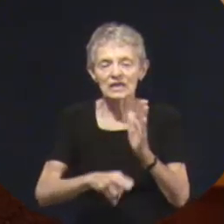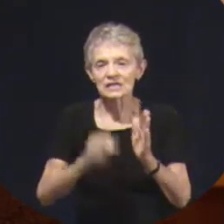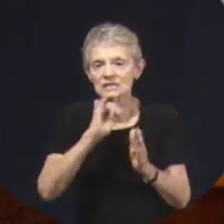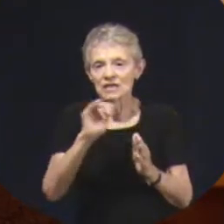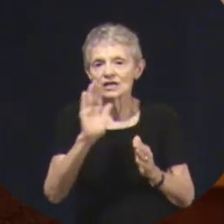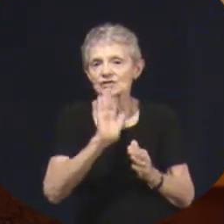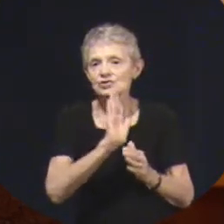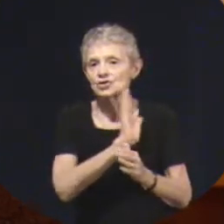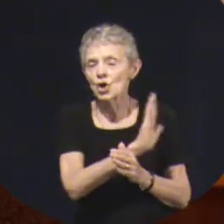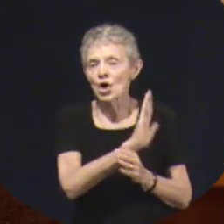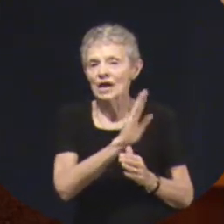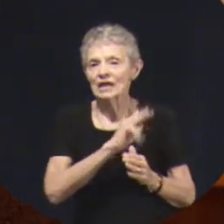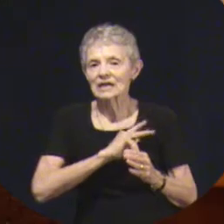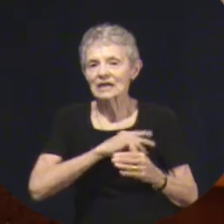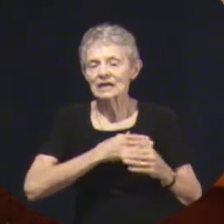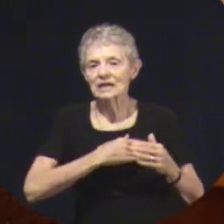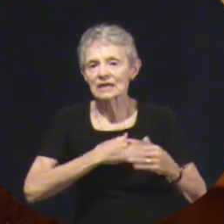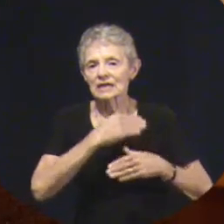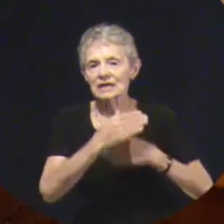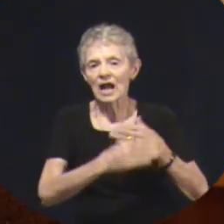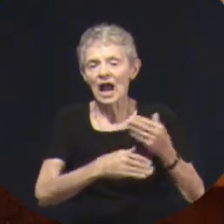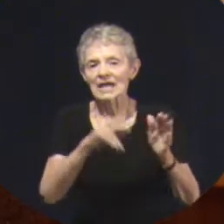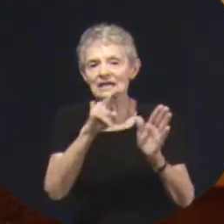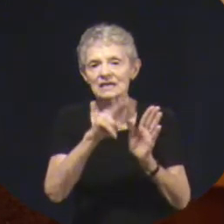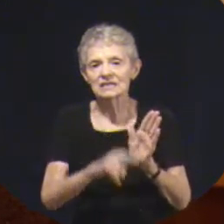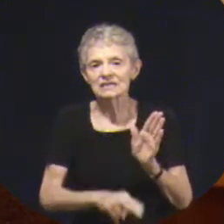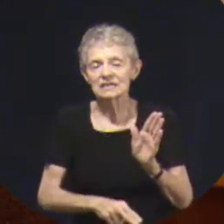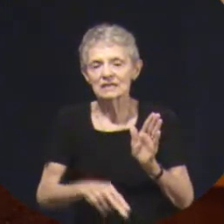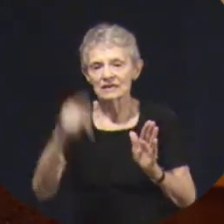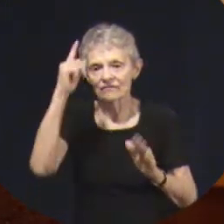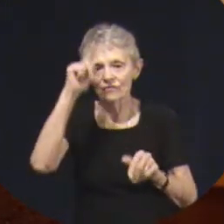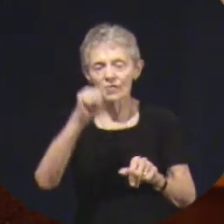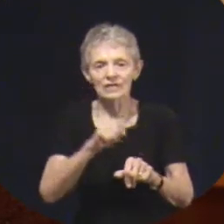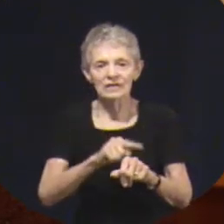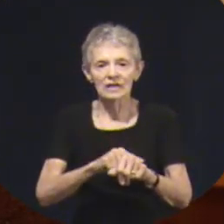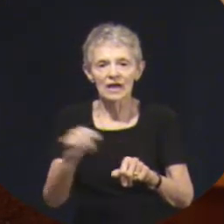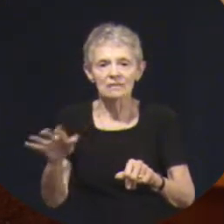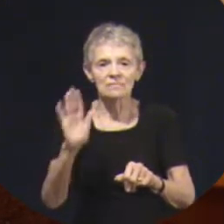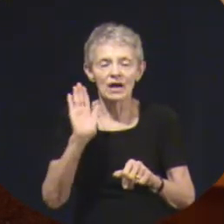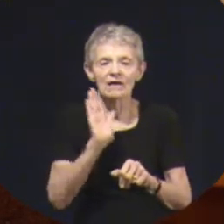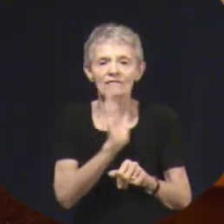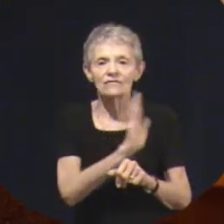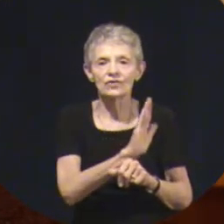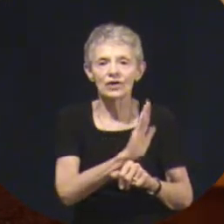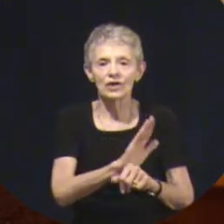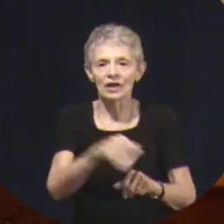Time of your faith.